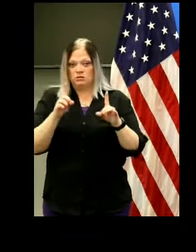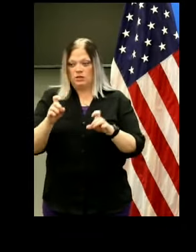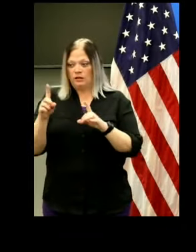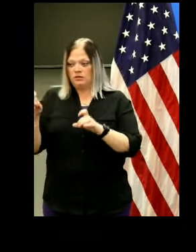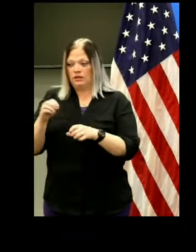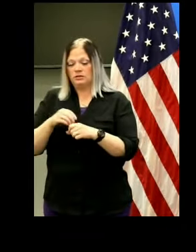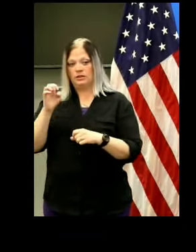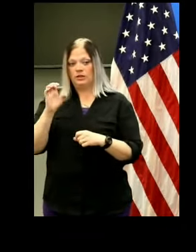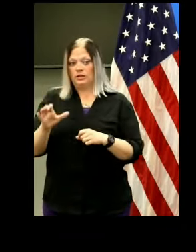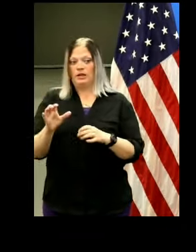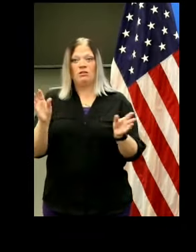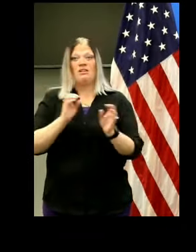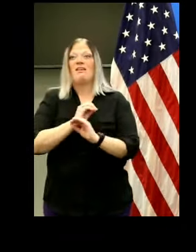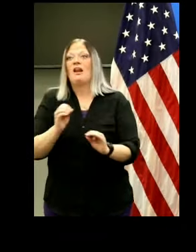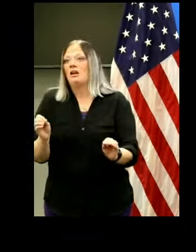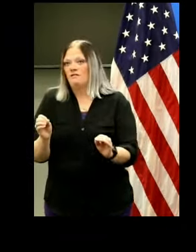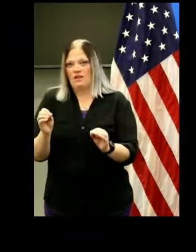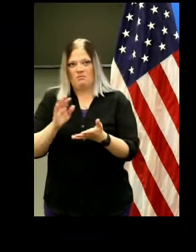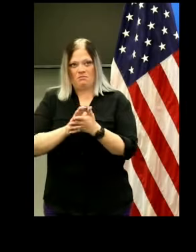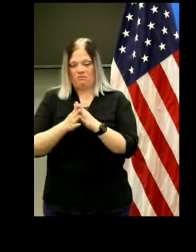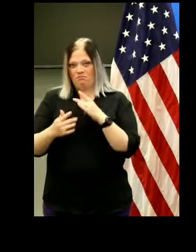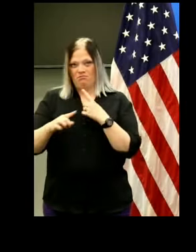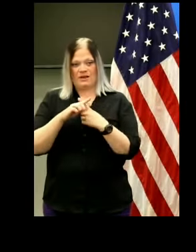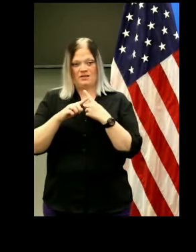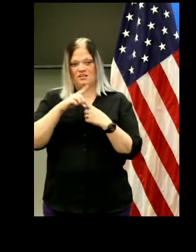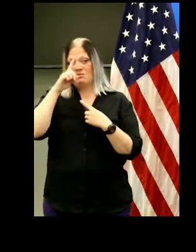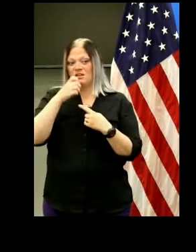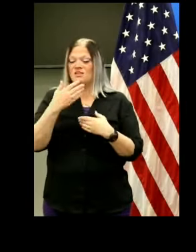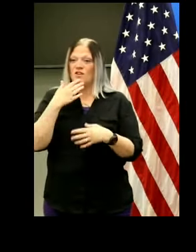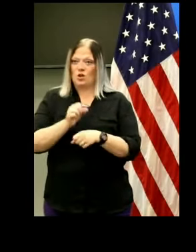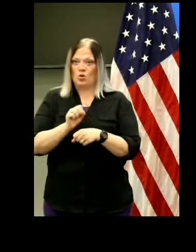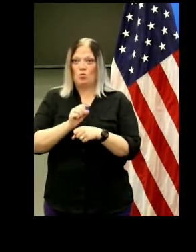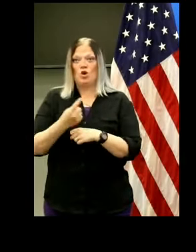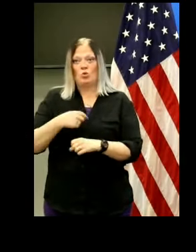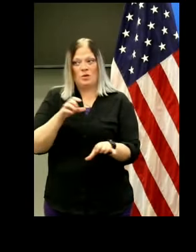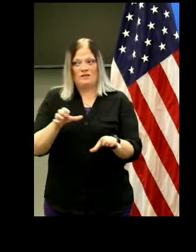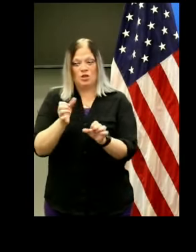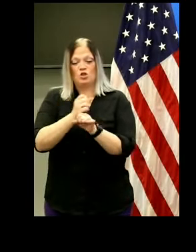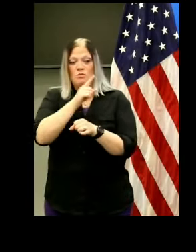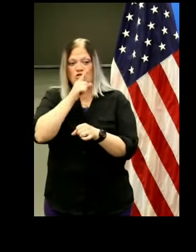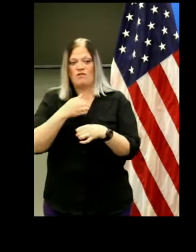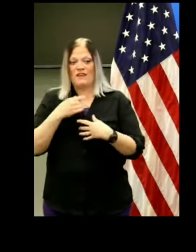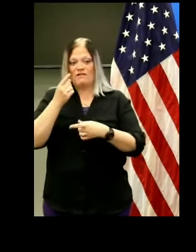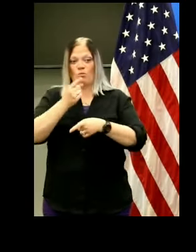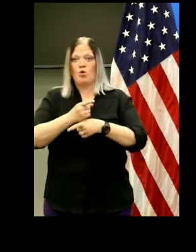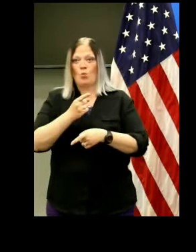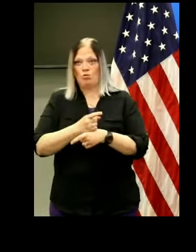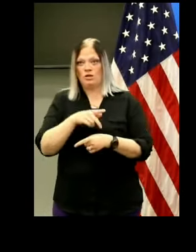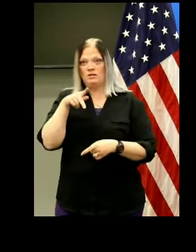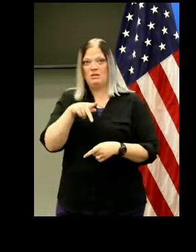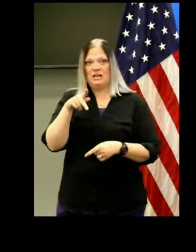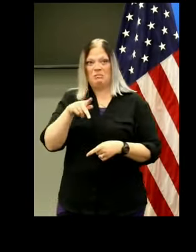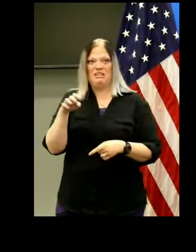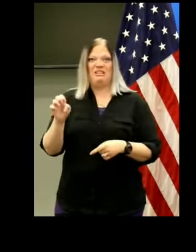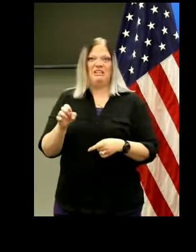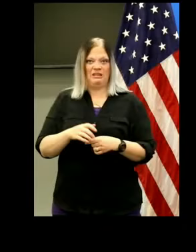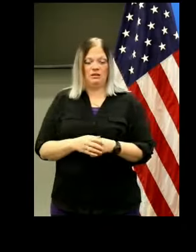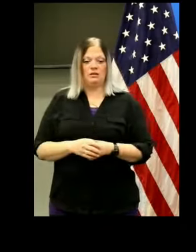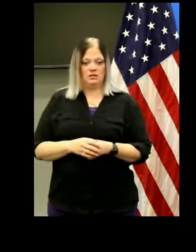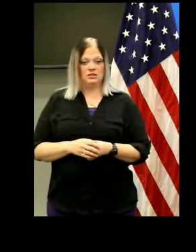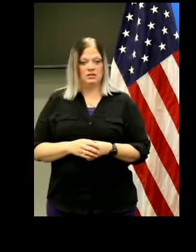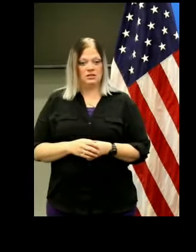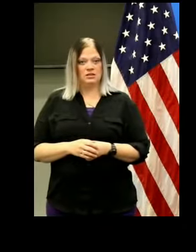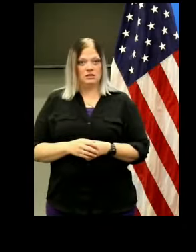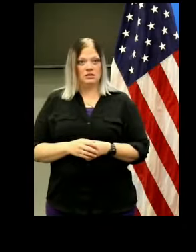in Erie County, none of them have tested positive because of the good work that we've done to ensure that they're wearing appropriate personal protective equipment,